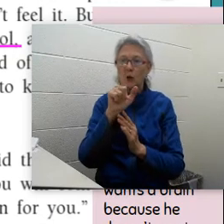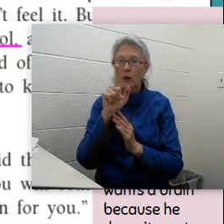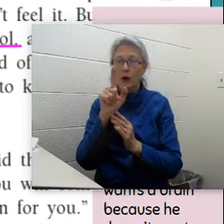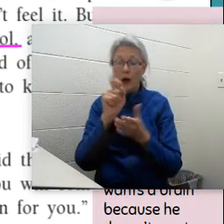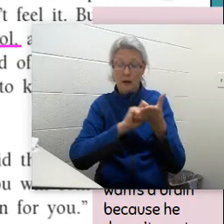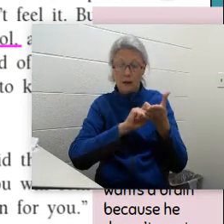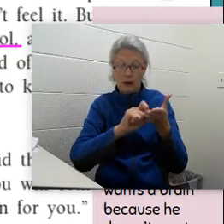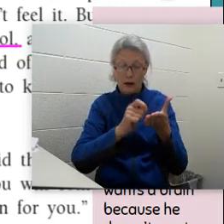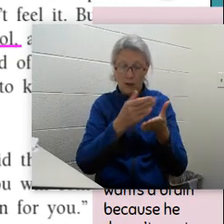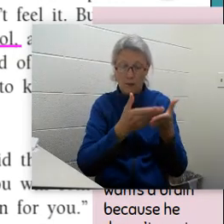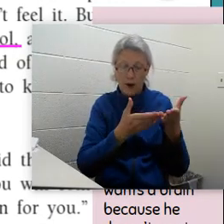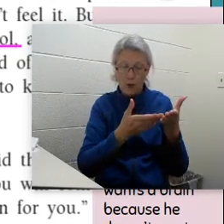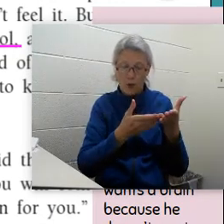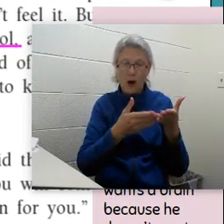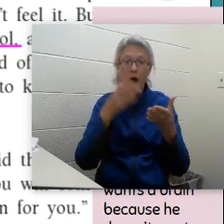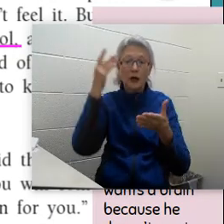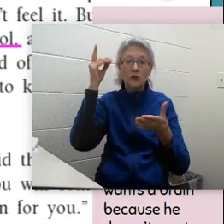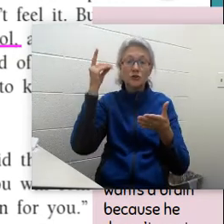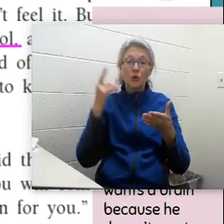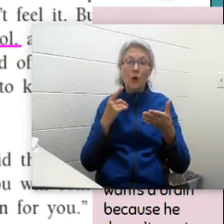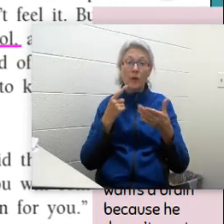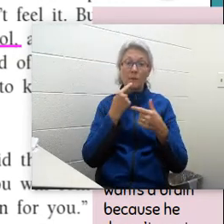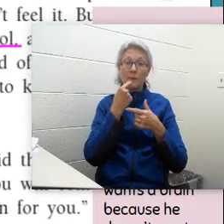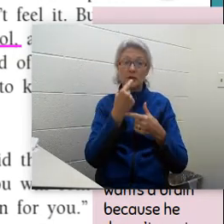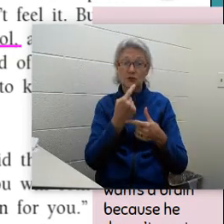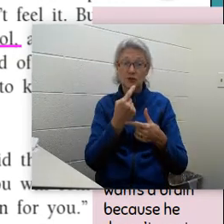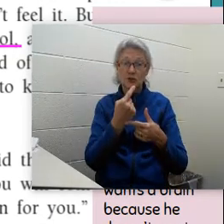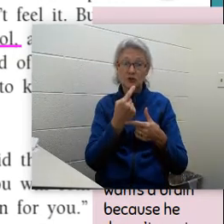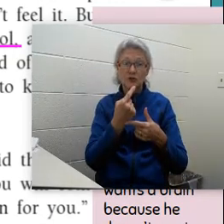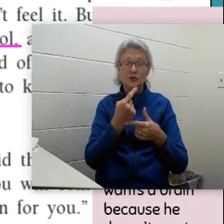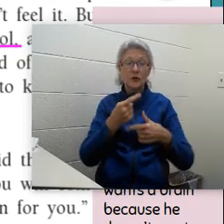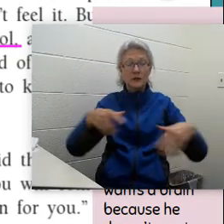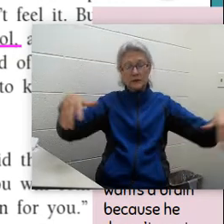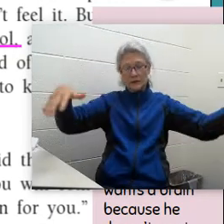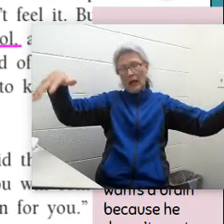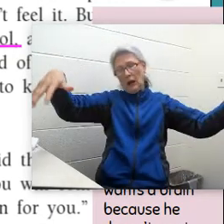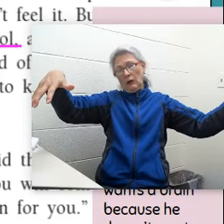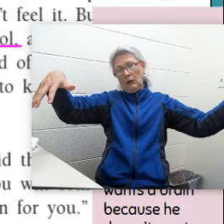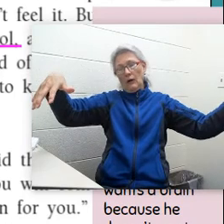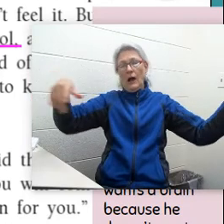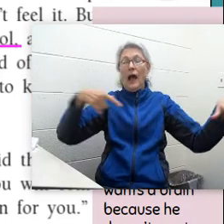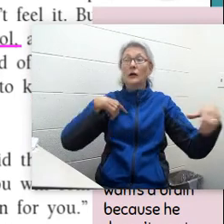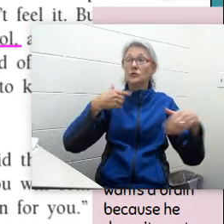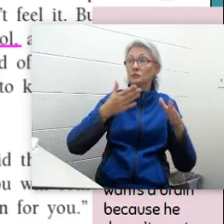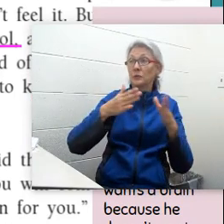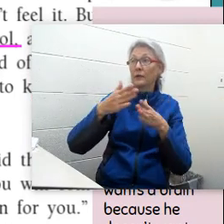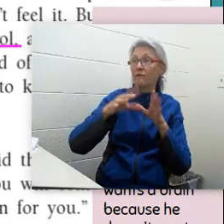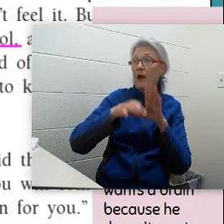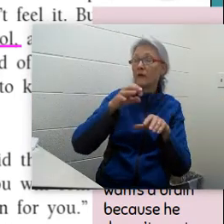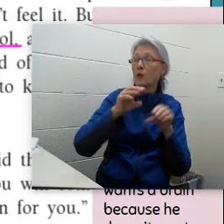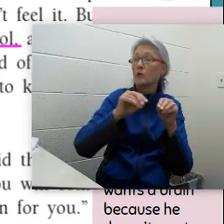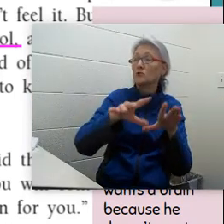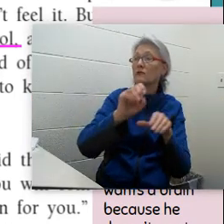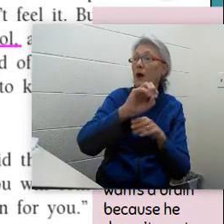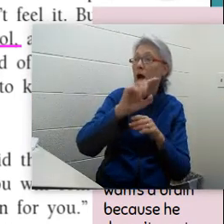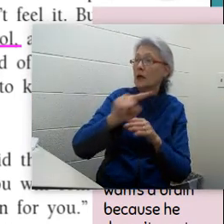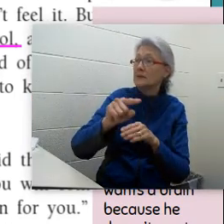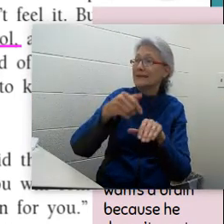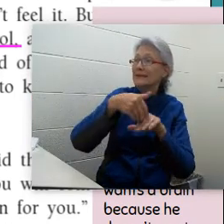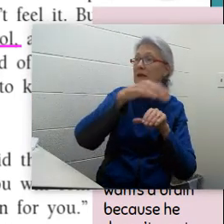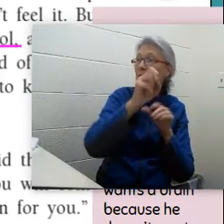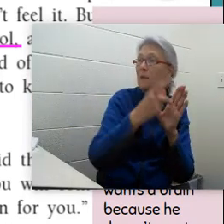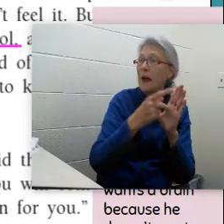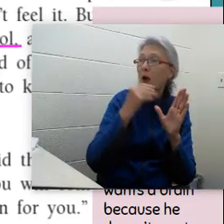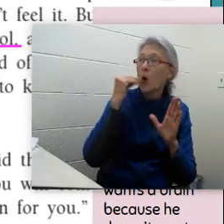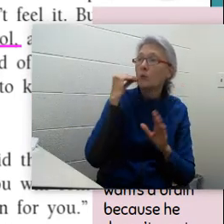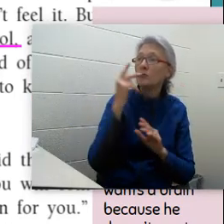Dorothy mentions to the Scarecrow how she's planning to find the Wizard of Oz in order to send her back to Kansas. It was then